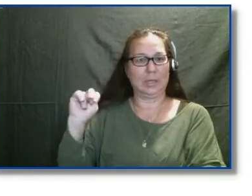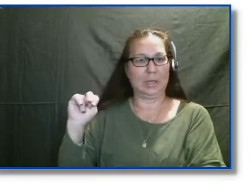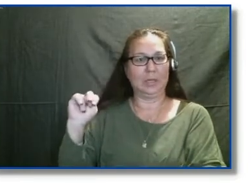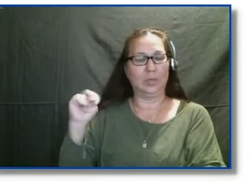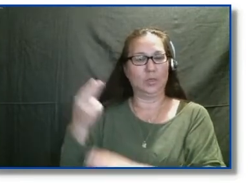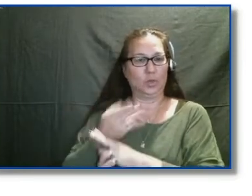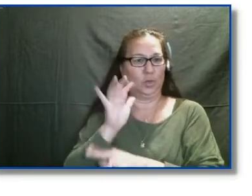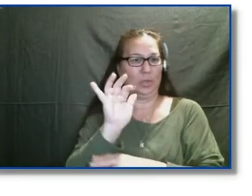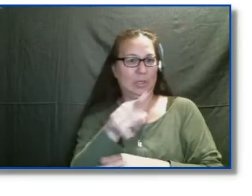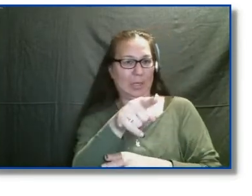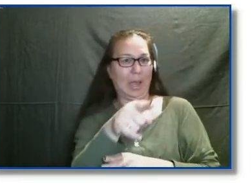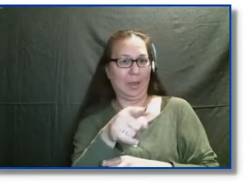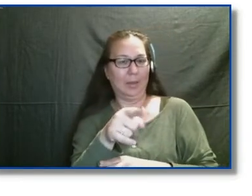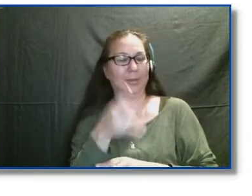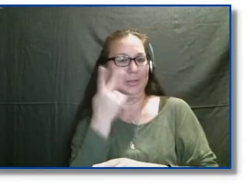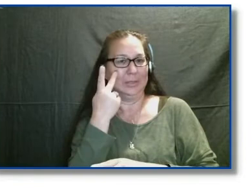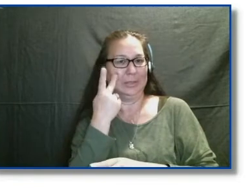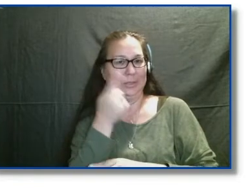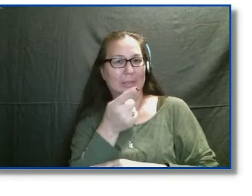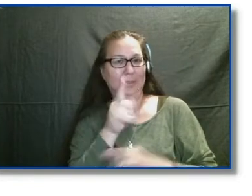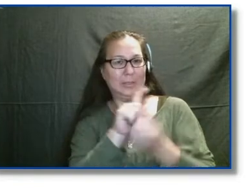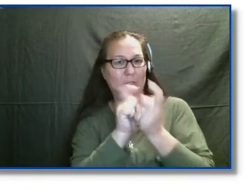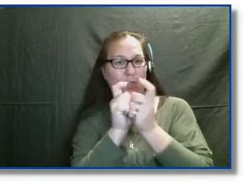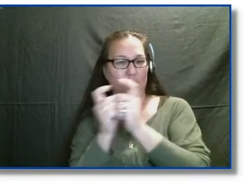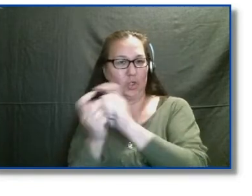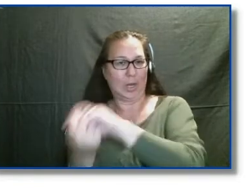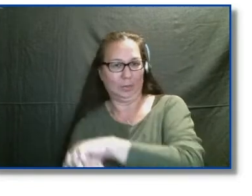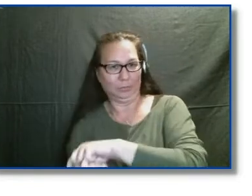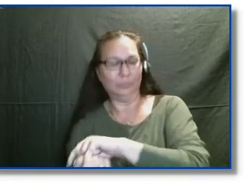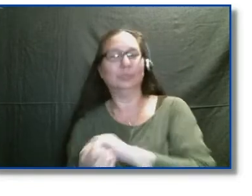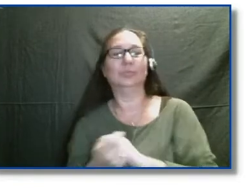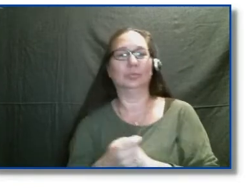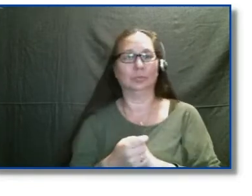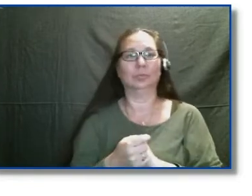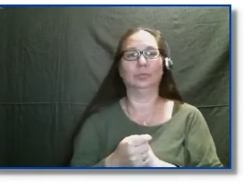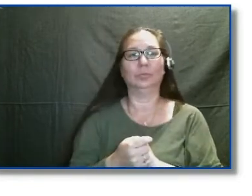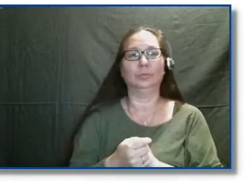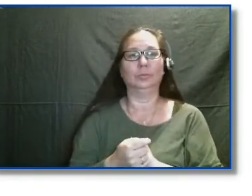is changing, and you can see the evolution of these forms.